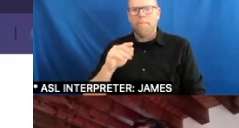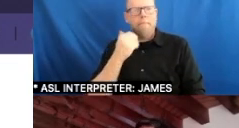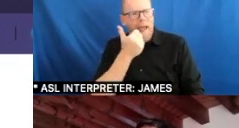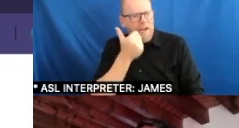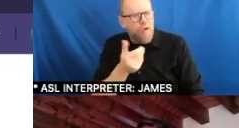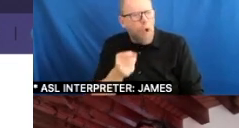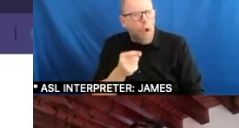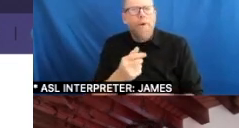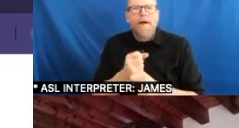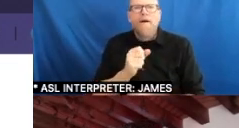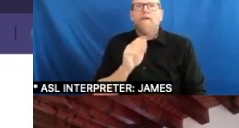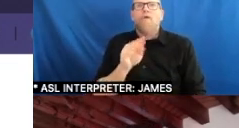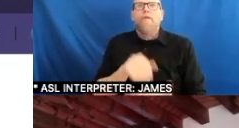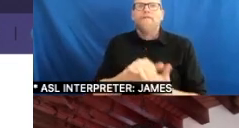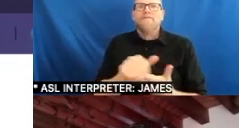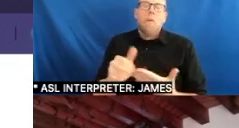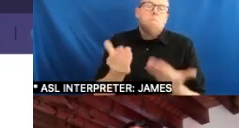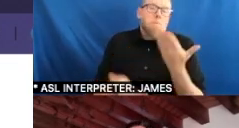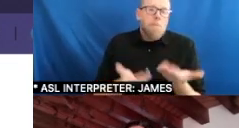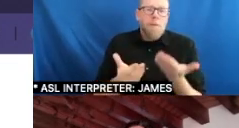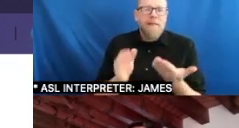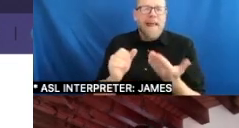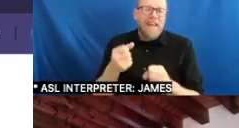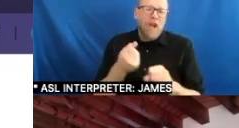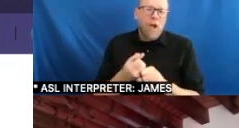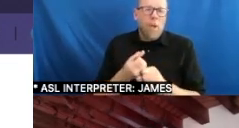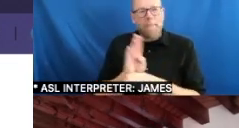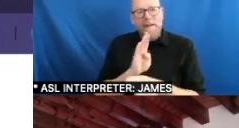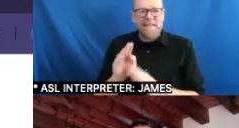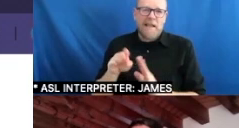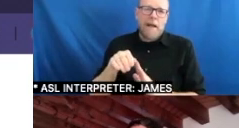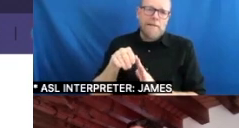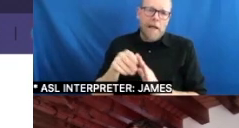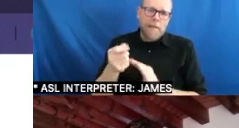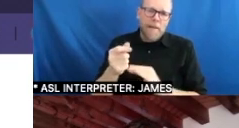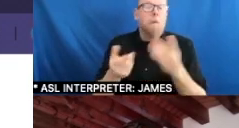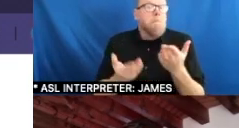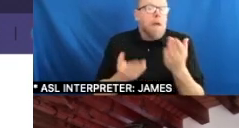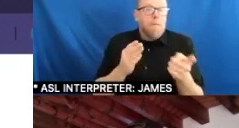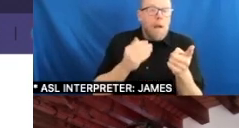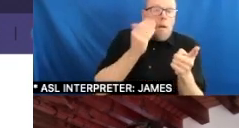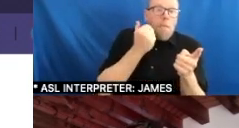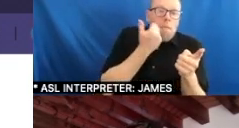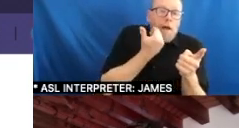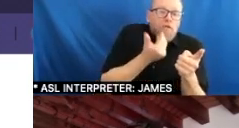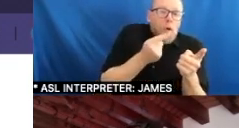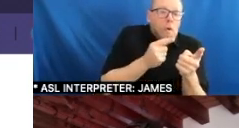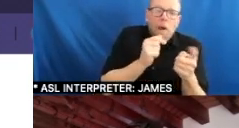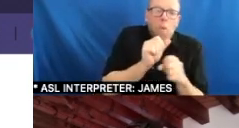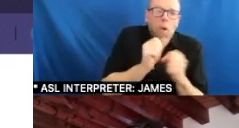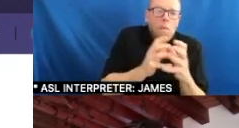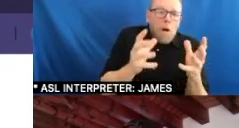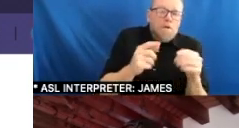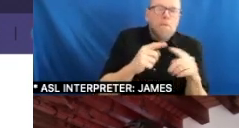$4,000 of retained patronage. Maybe the co-op didn't do as well. Maybe Bashful didn't work as much. But Bashful got